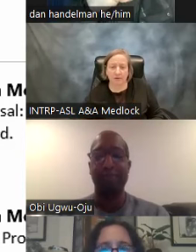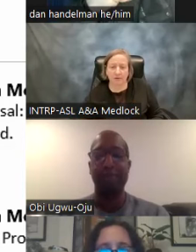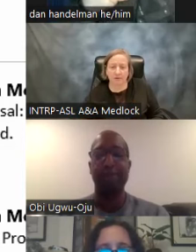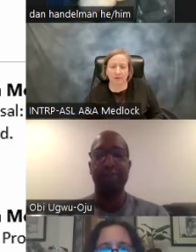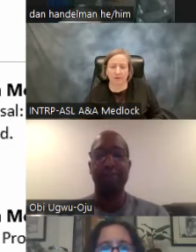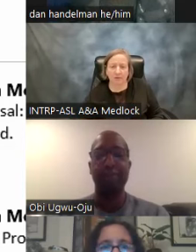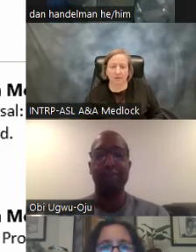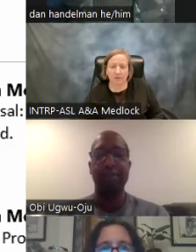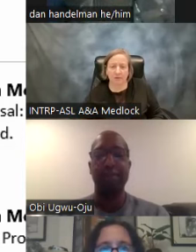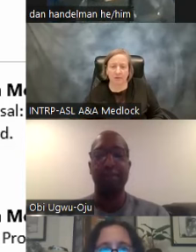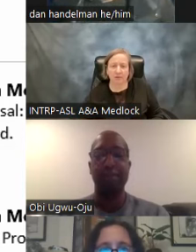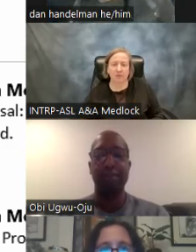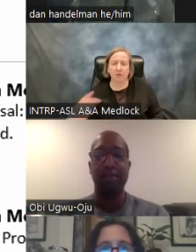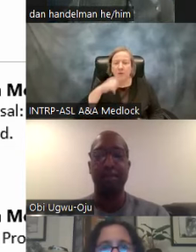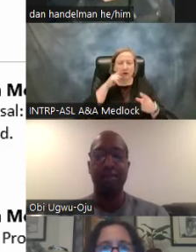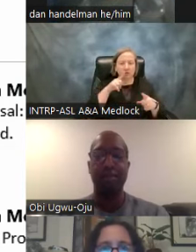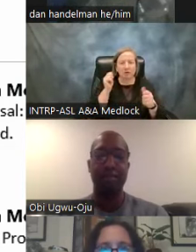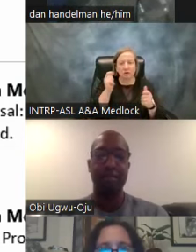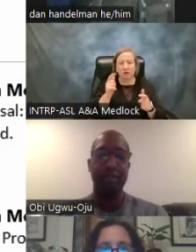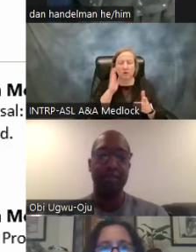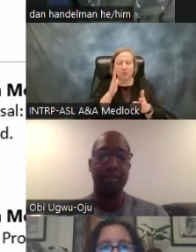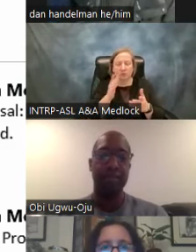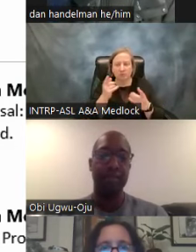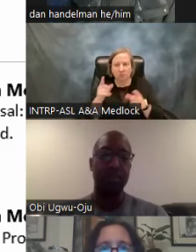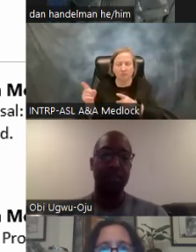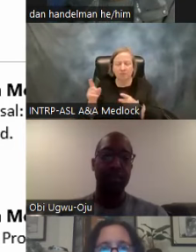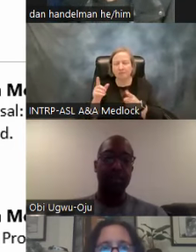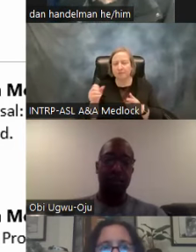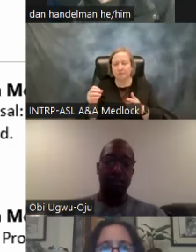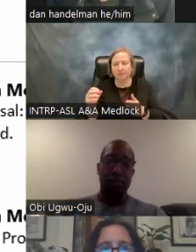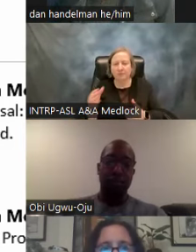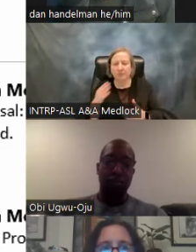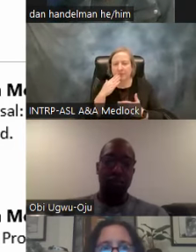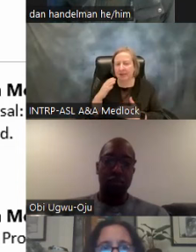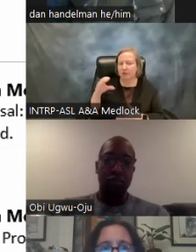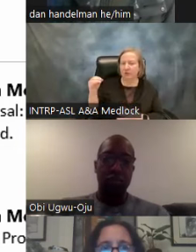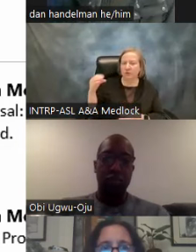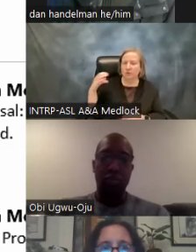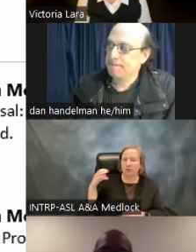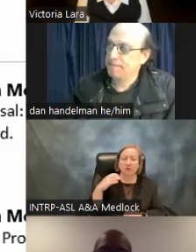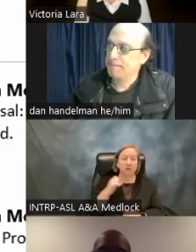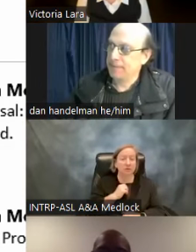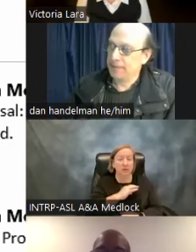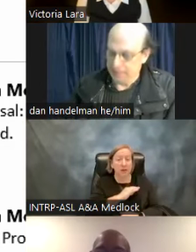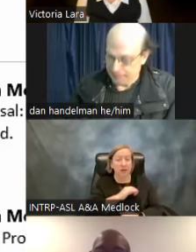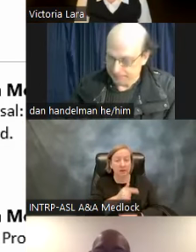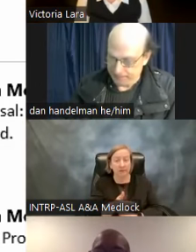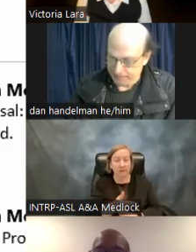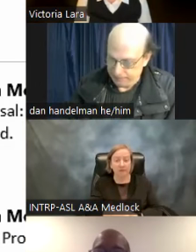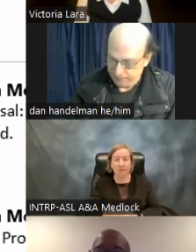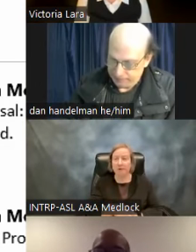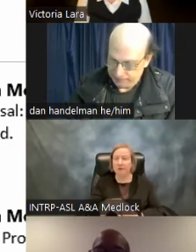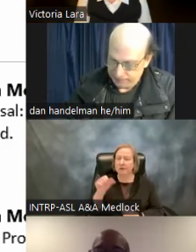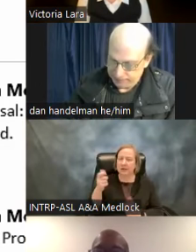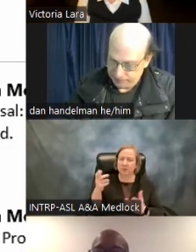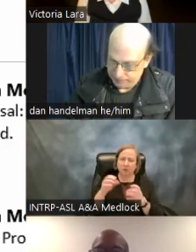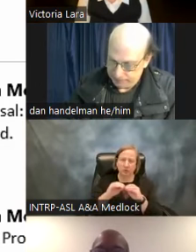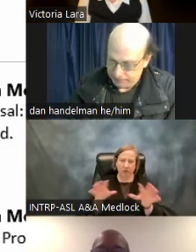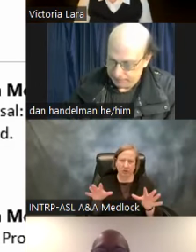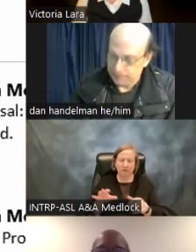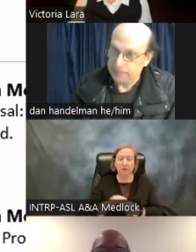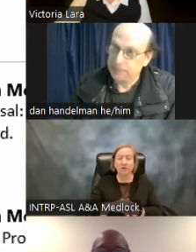huge objection as we're going along. Thank you. Thank you. Thank you, Co-Chair. And staff? Yeah, just to clarify, so